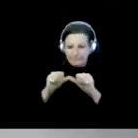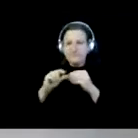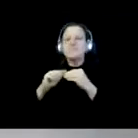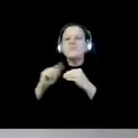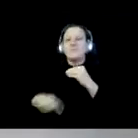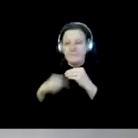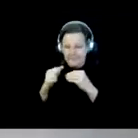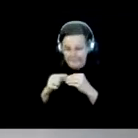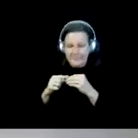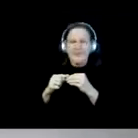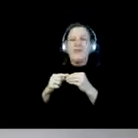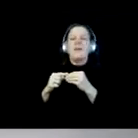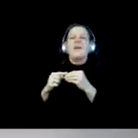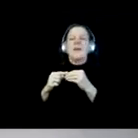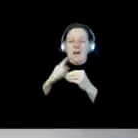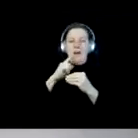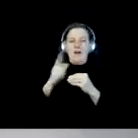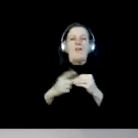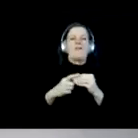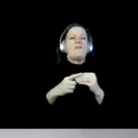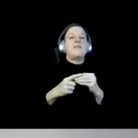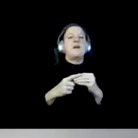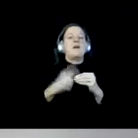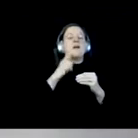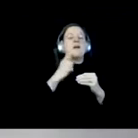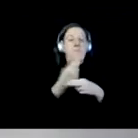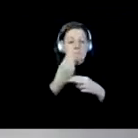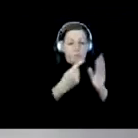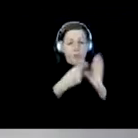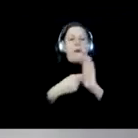then representation and re-representation,